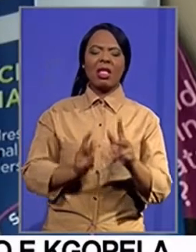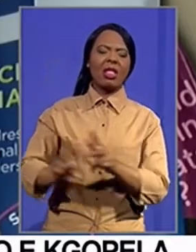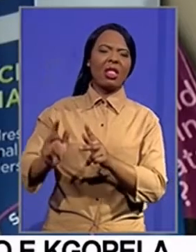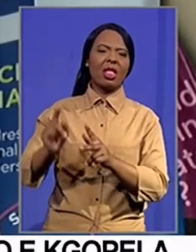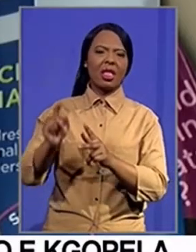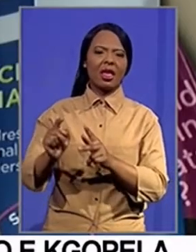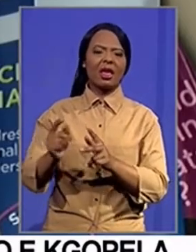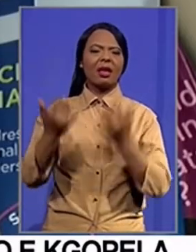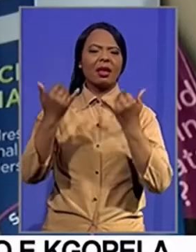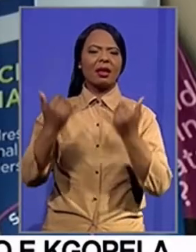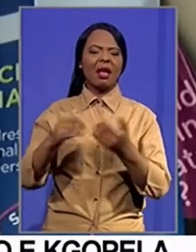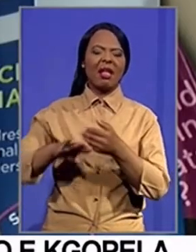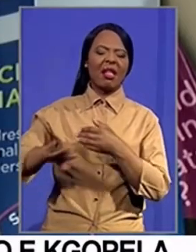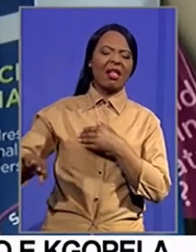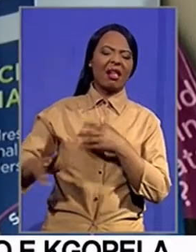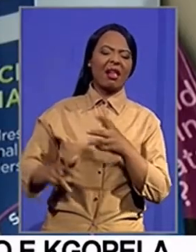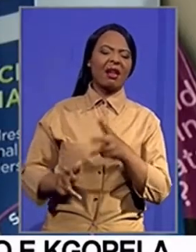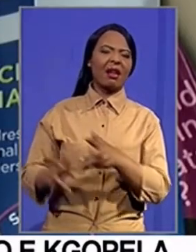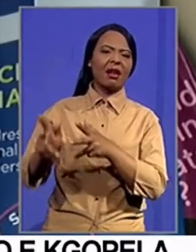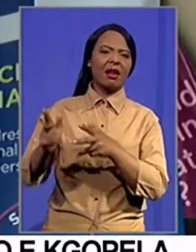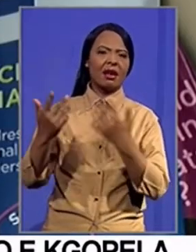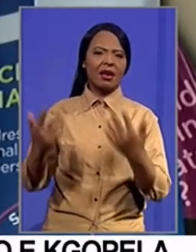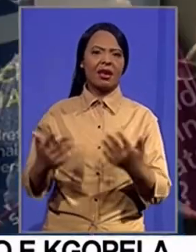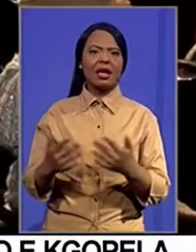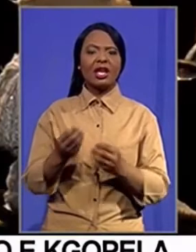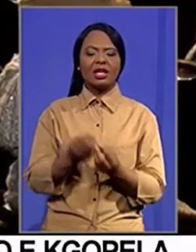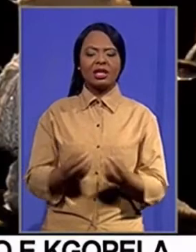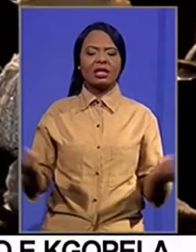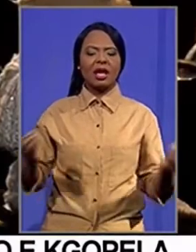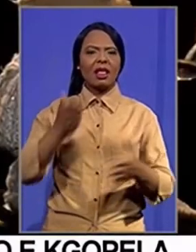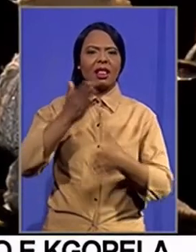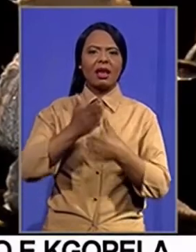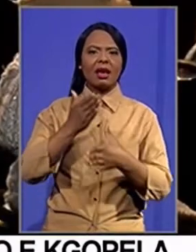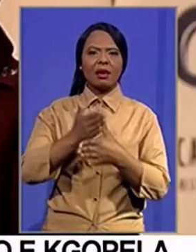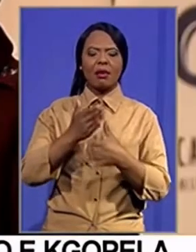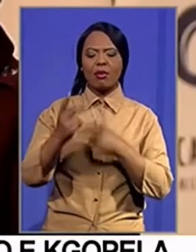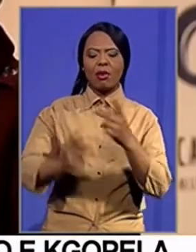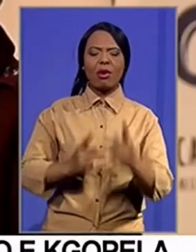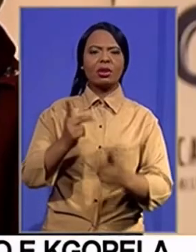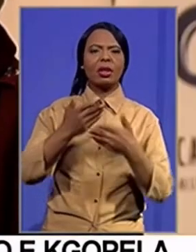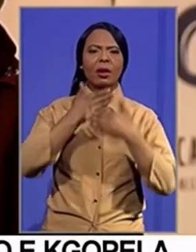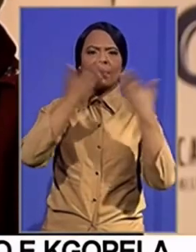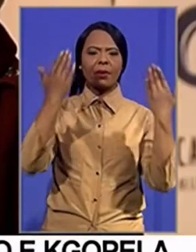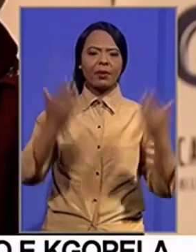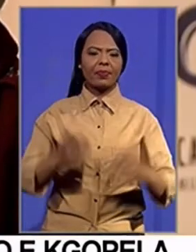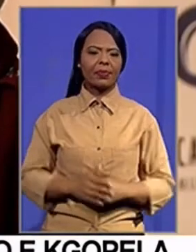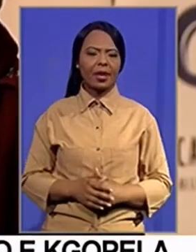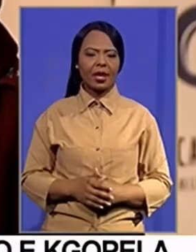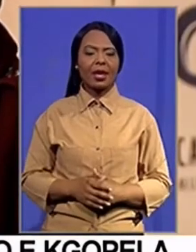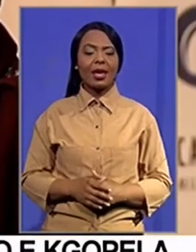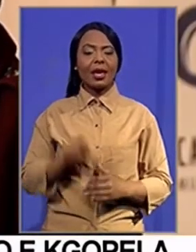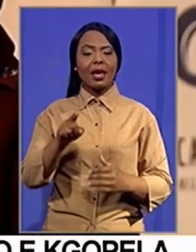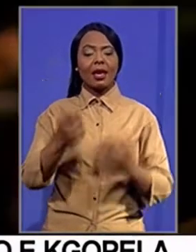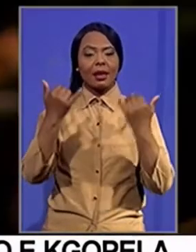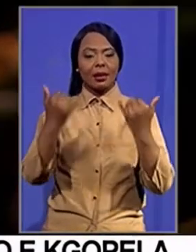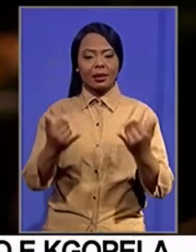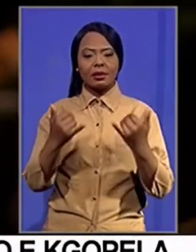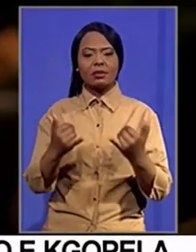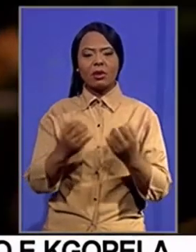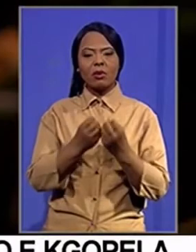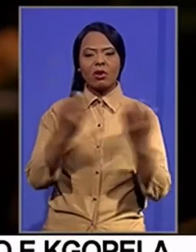cases of child labor. Go setse go thankgotse megatlo yeo e sego ya mmušo go setsana le tlhokomelo